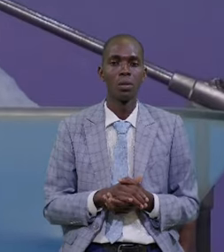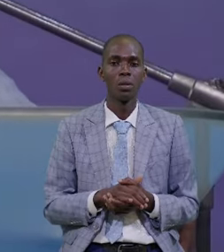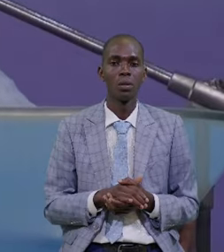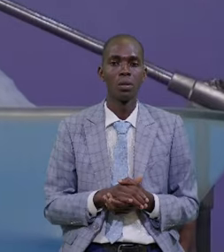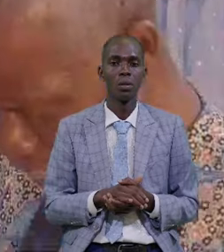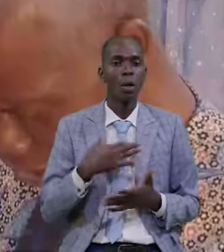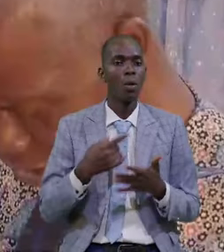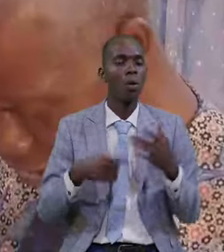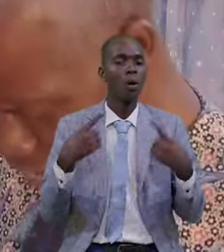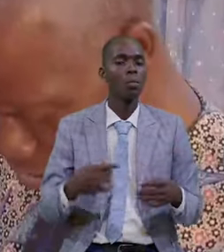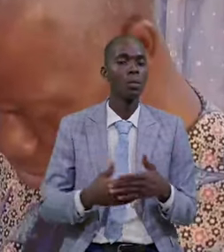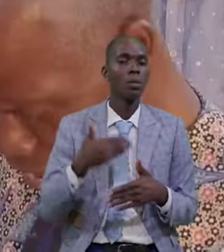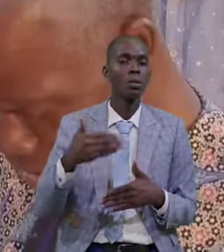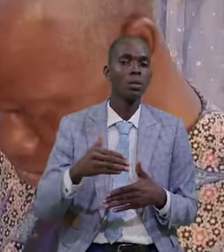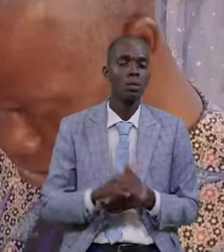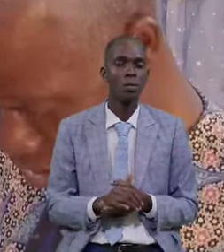next line.